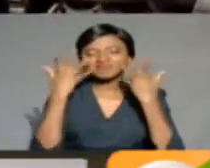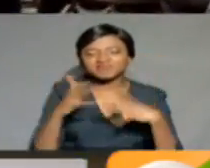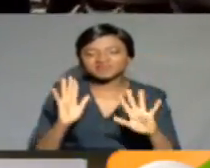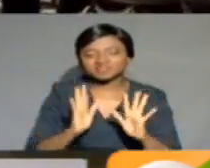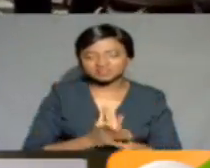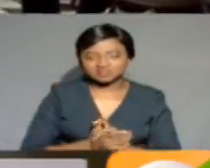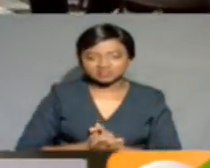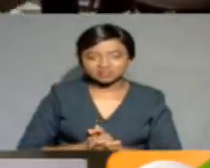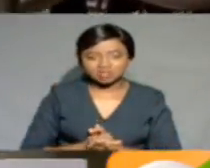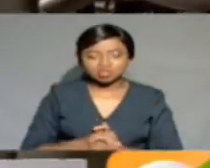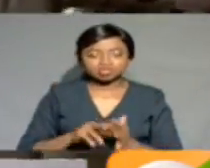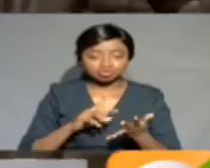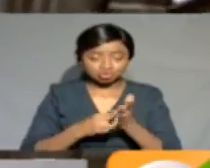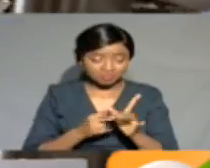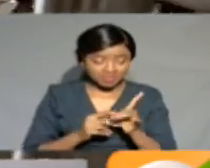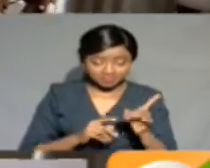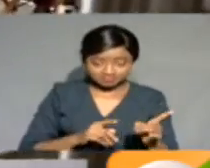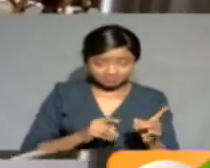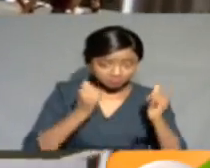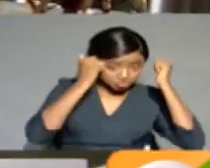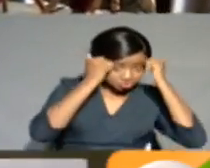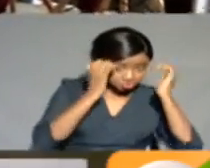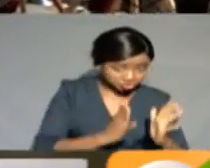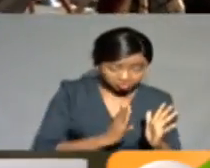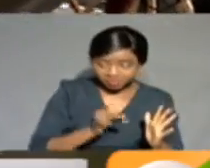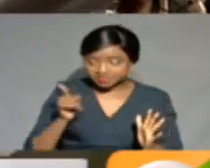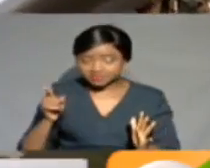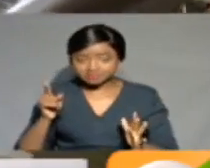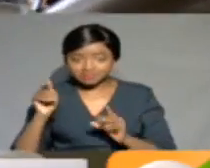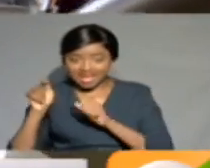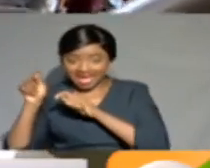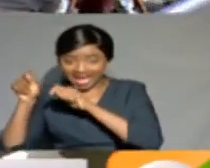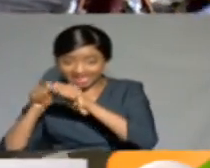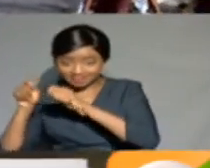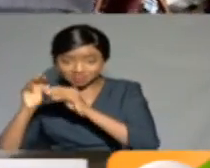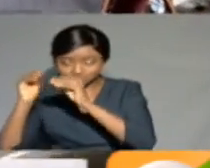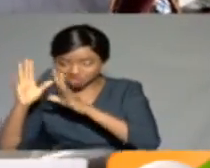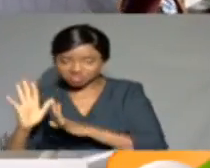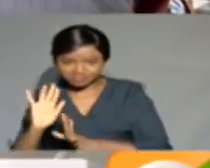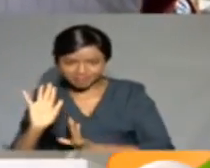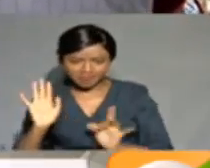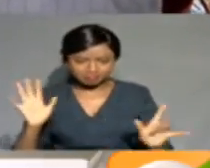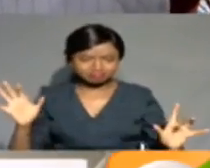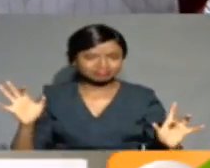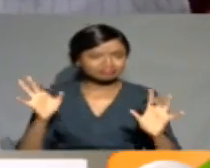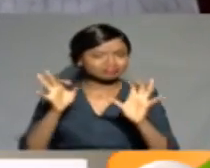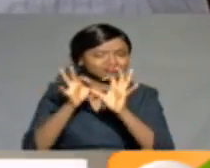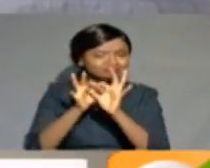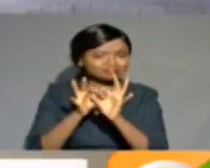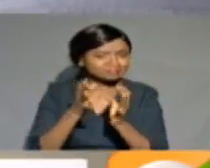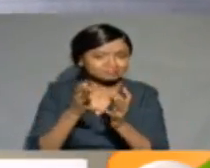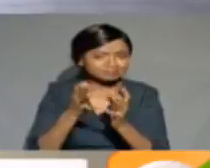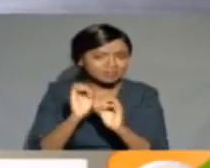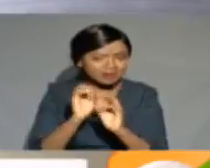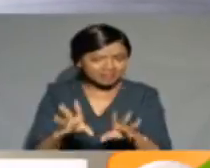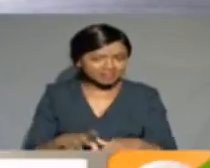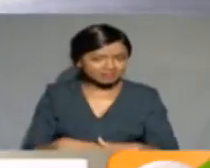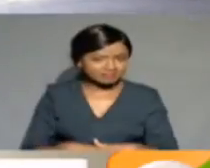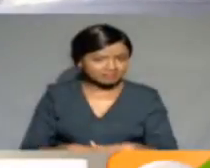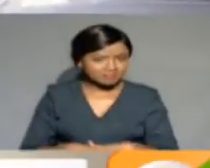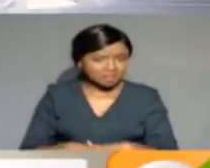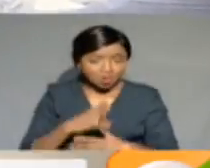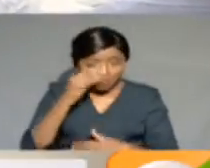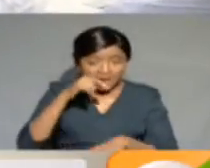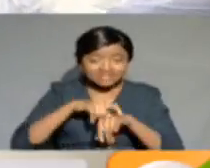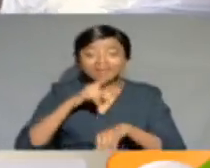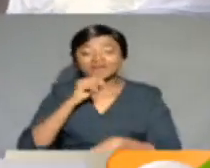school administration and the students who are undertaken to be under your care, and to then letting down the parents? Because when the parents